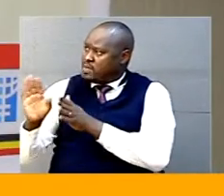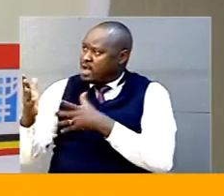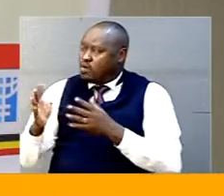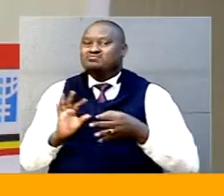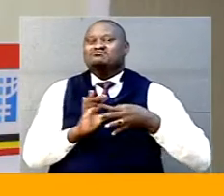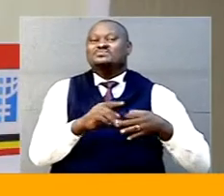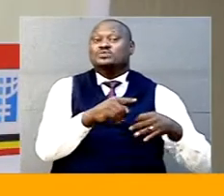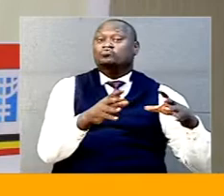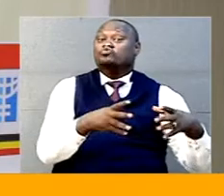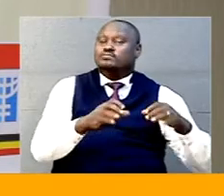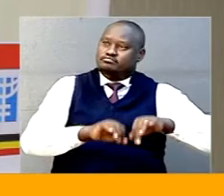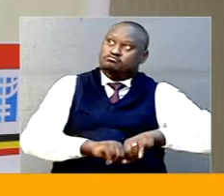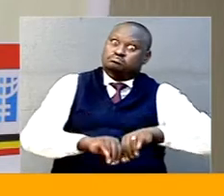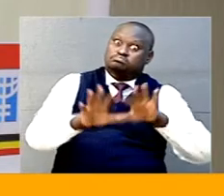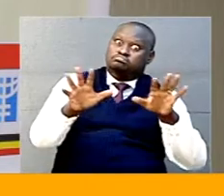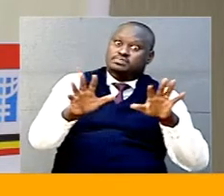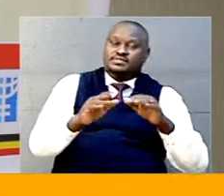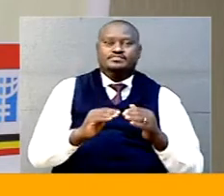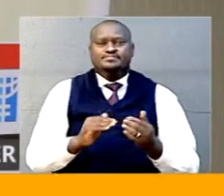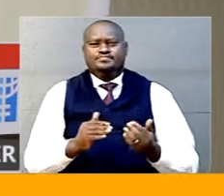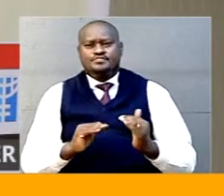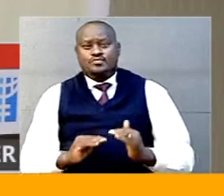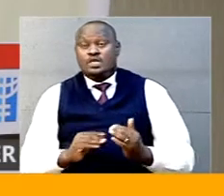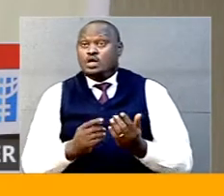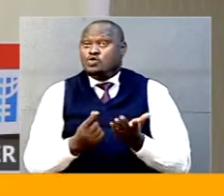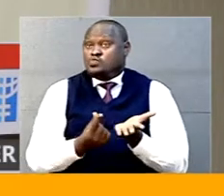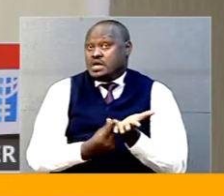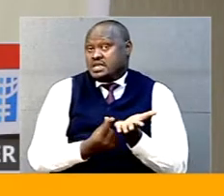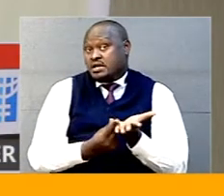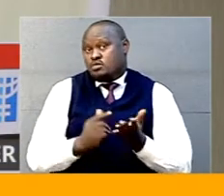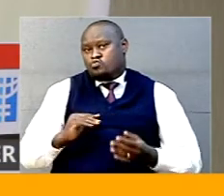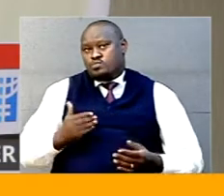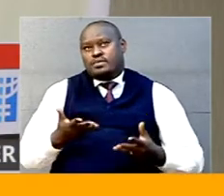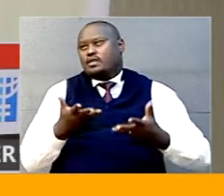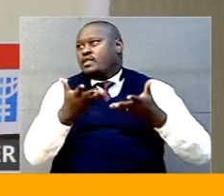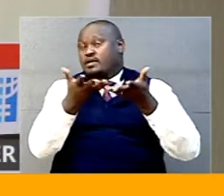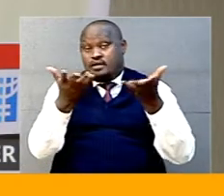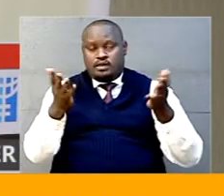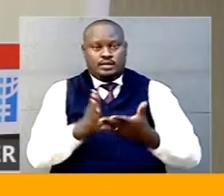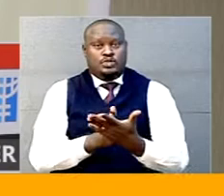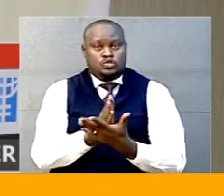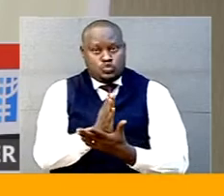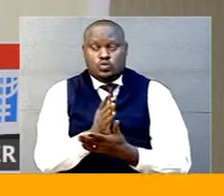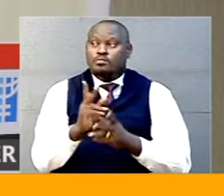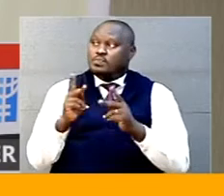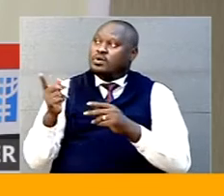women leaders, that the ordinary women of Uganda have placed their trust in